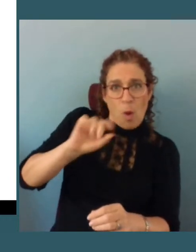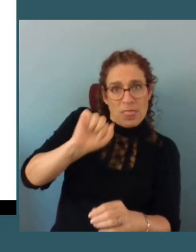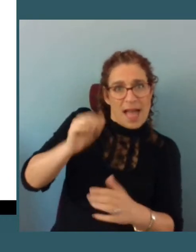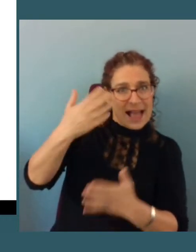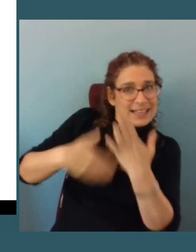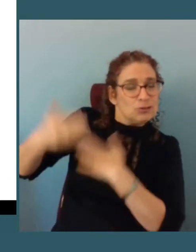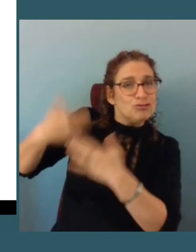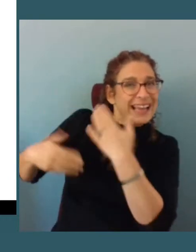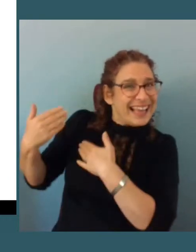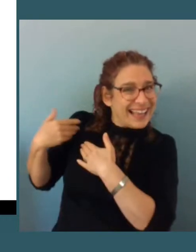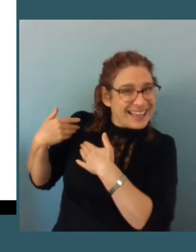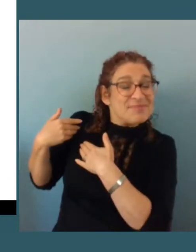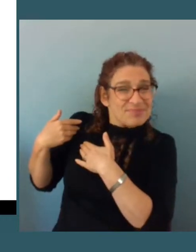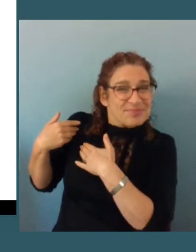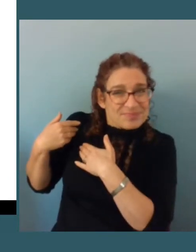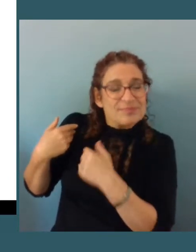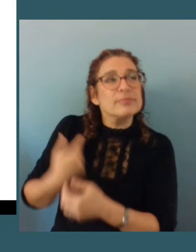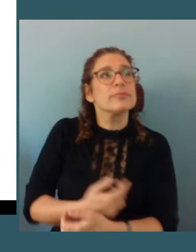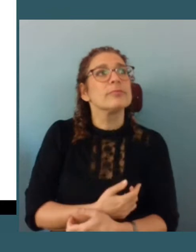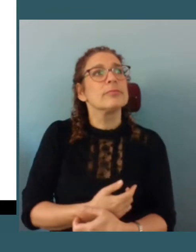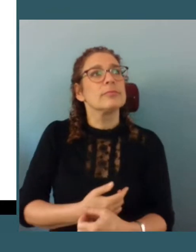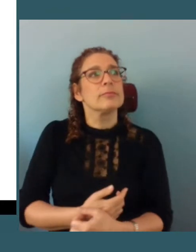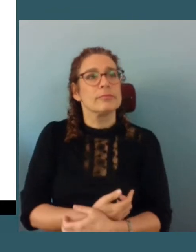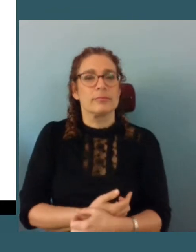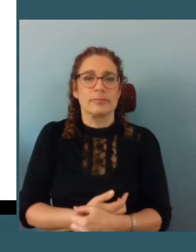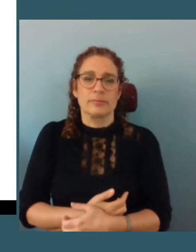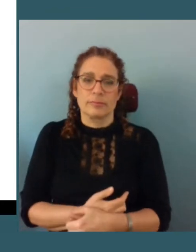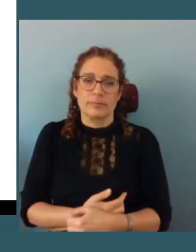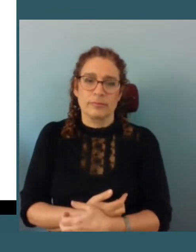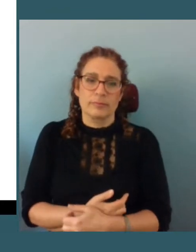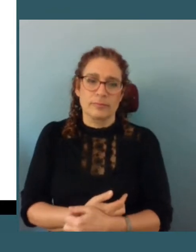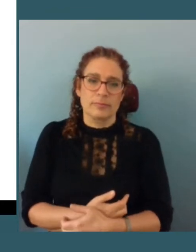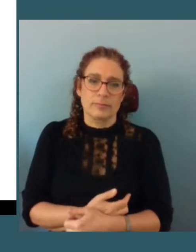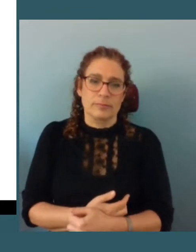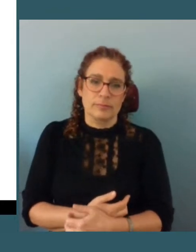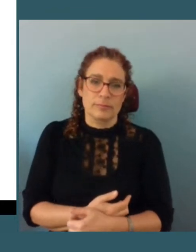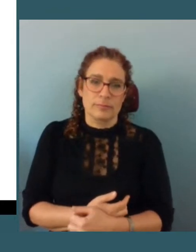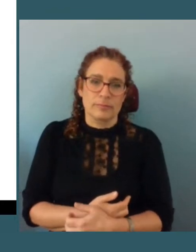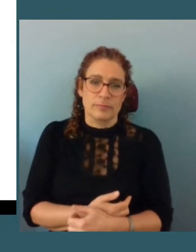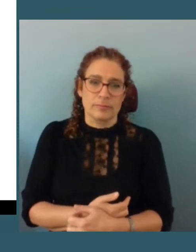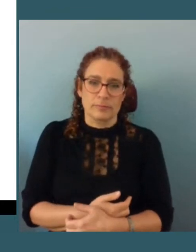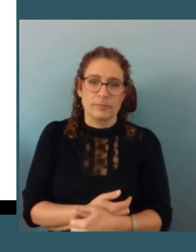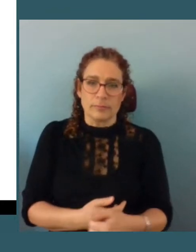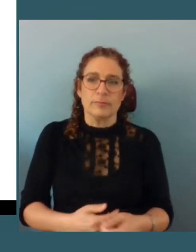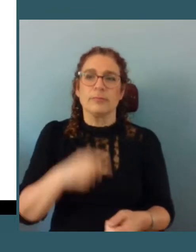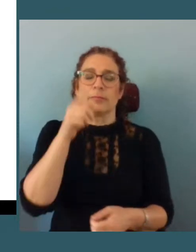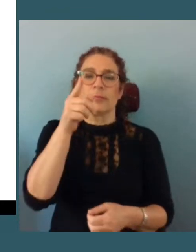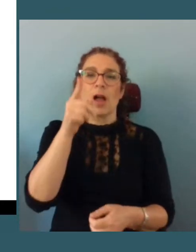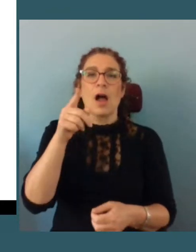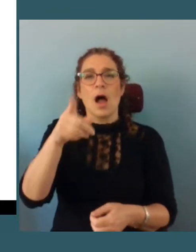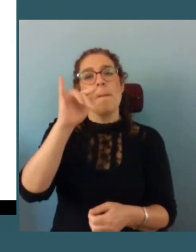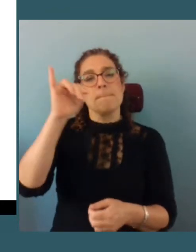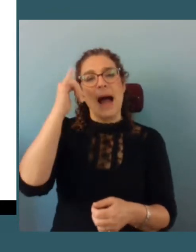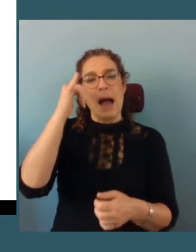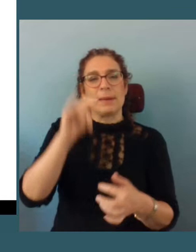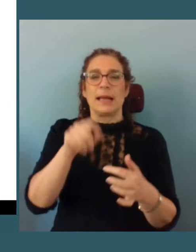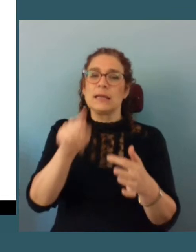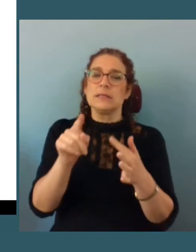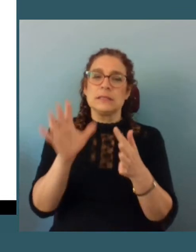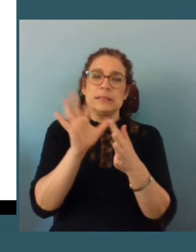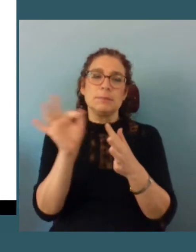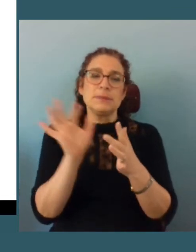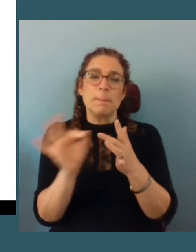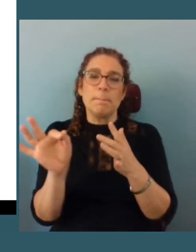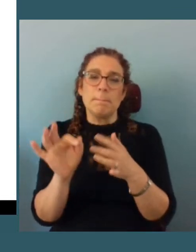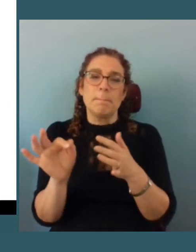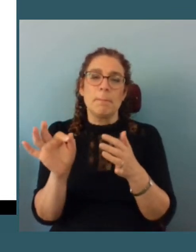of what I think families want you to take it seriously. And sometimes I think the symptoms may be sort of brought out